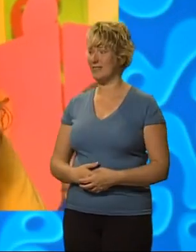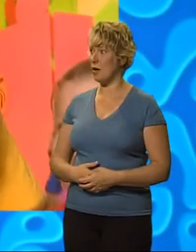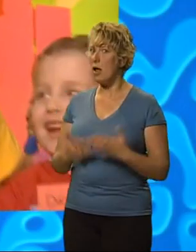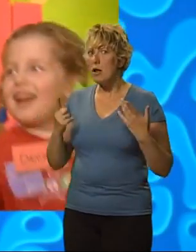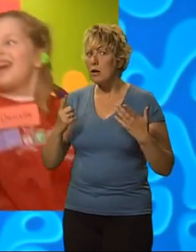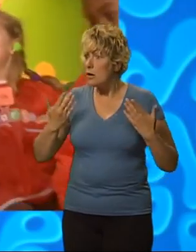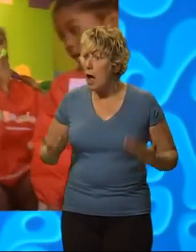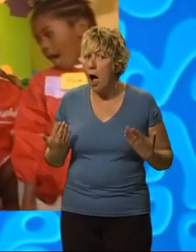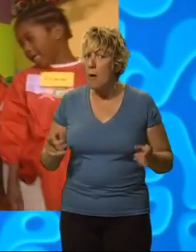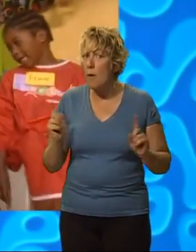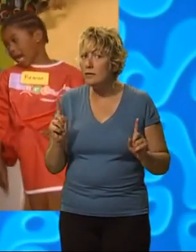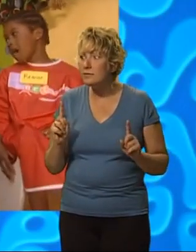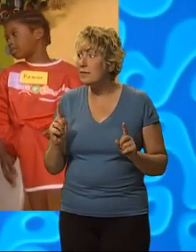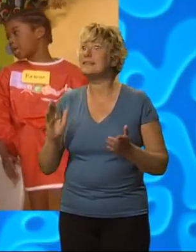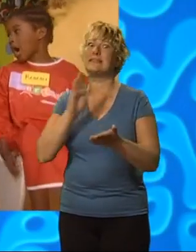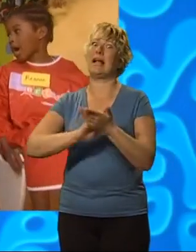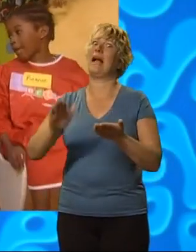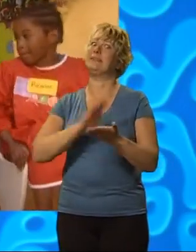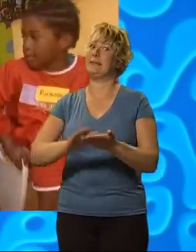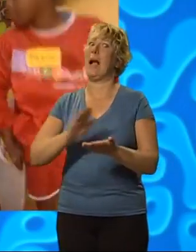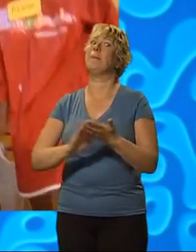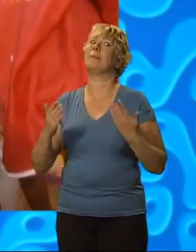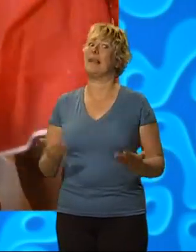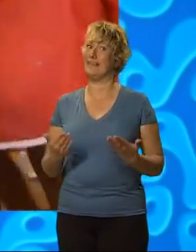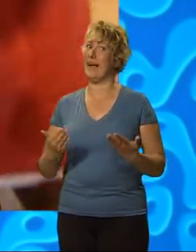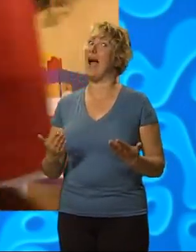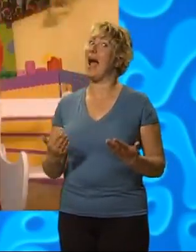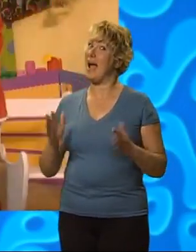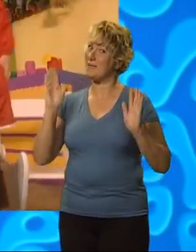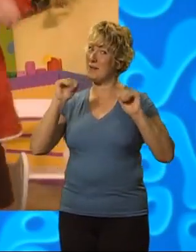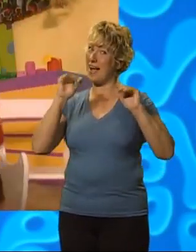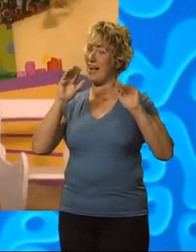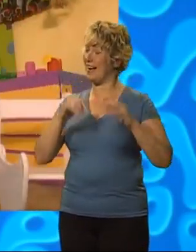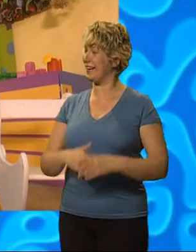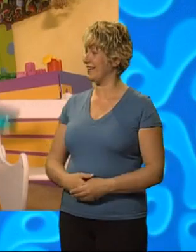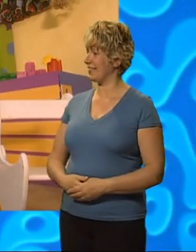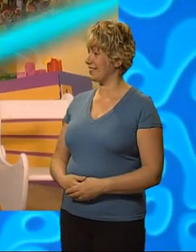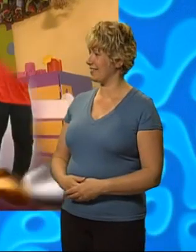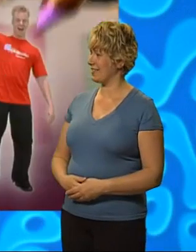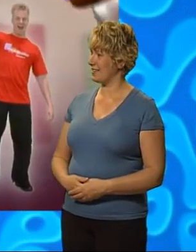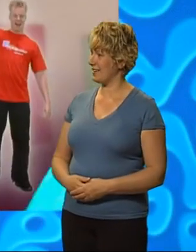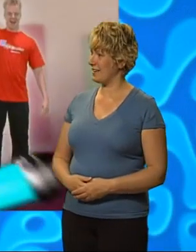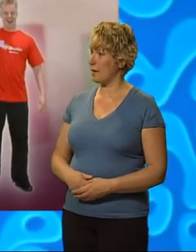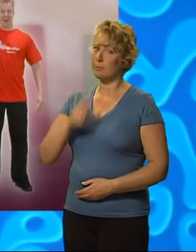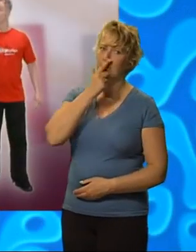time is it now? Time. That's right, bye-bye.